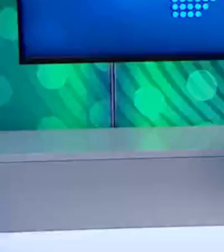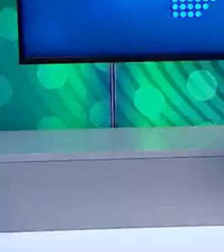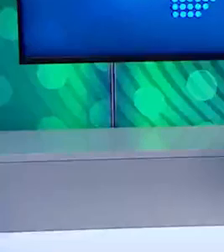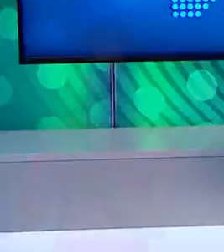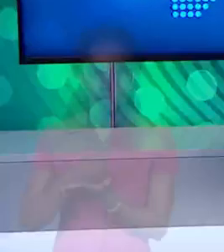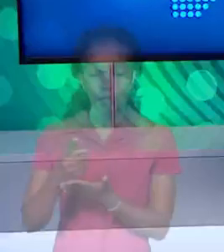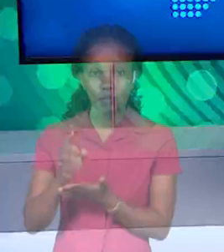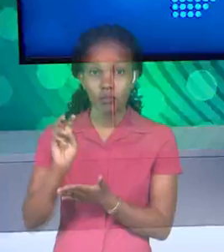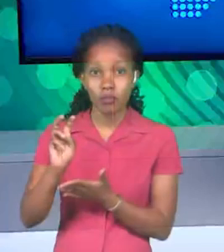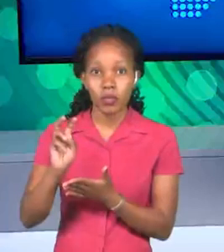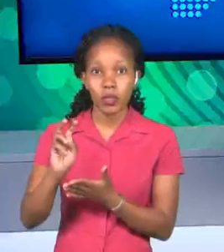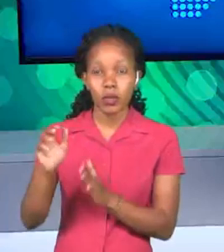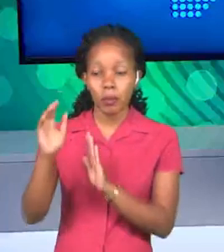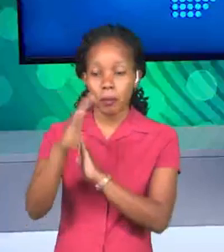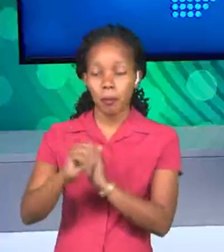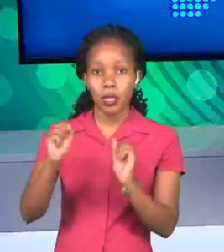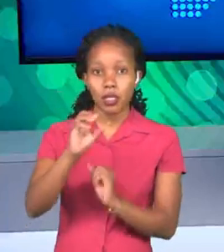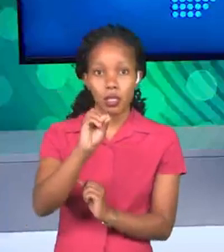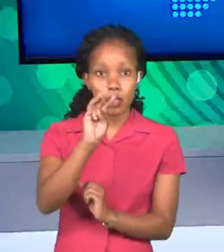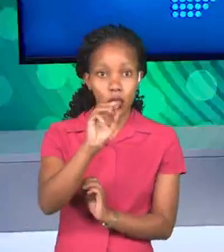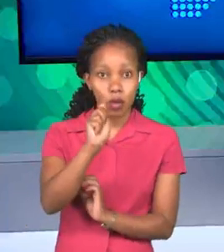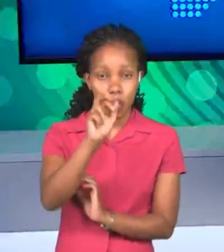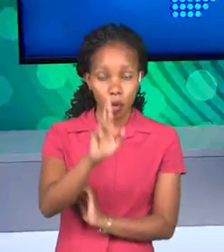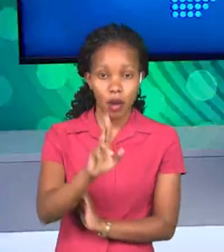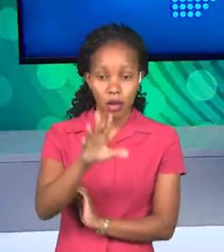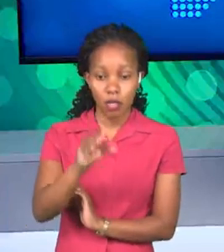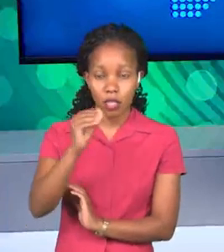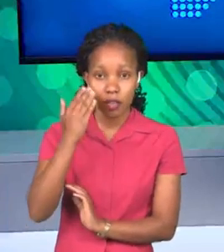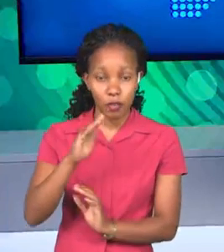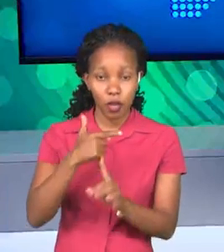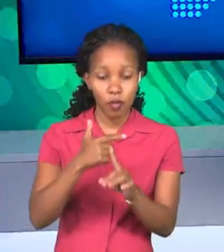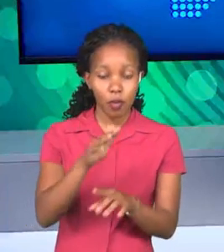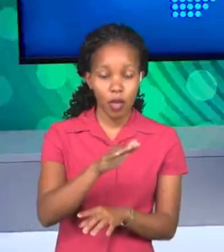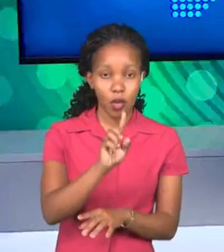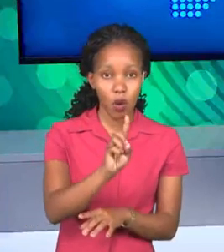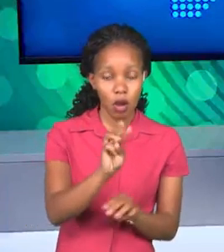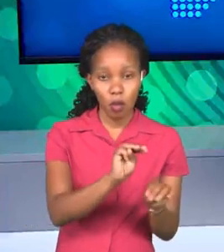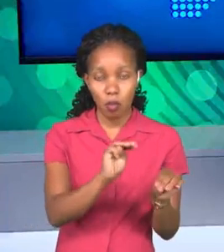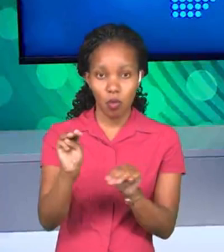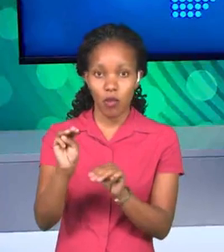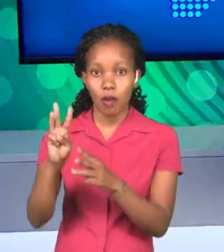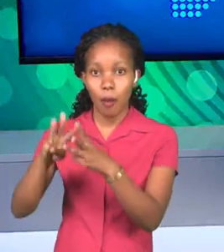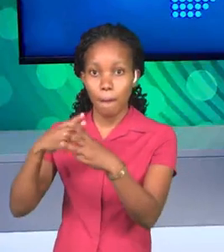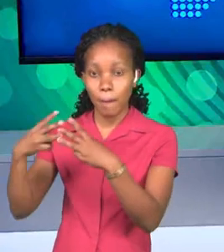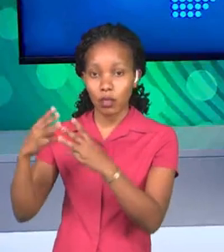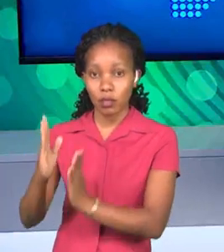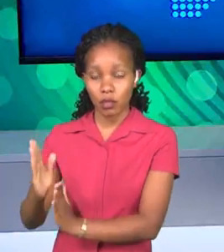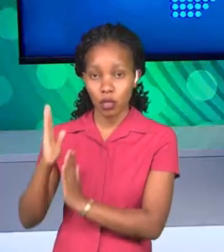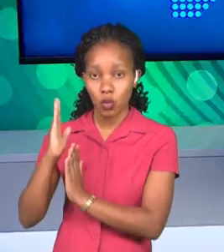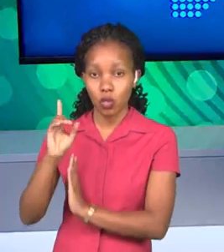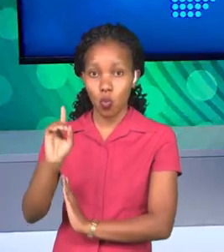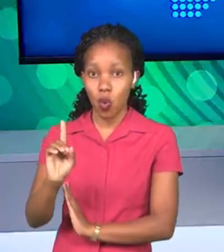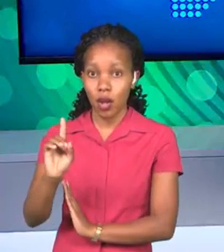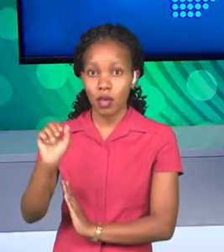This week has seen ousted President Omar al-Bashir taken from a holding facility to the Khobar Maximum Security Prison